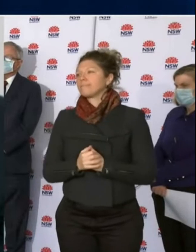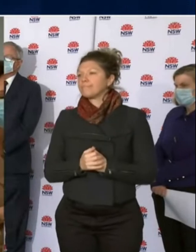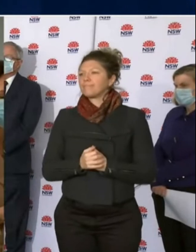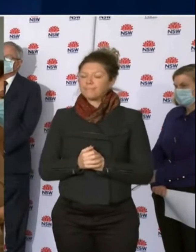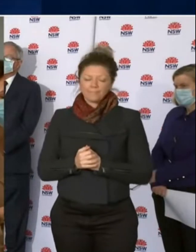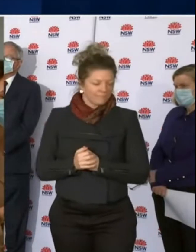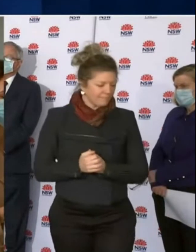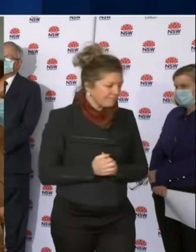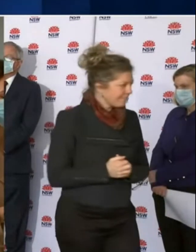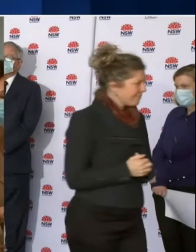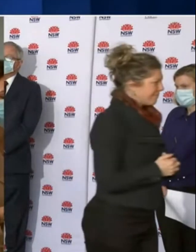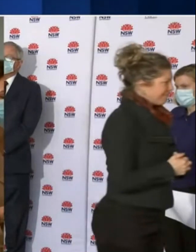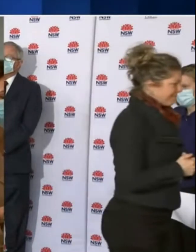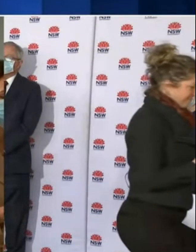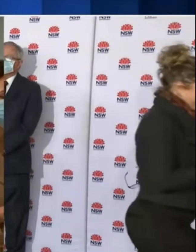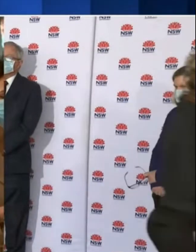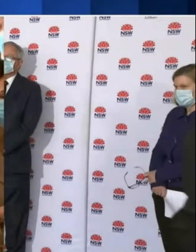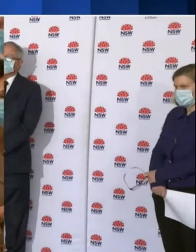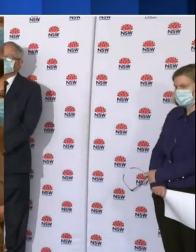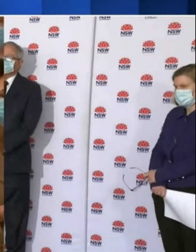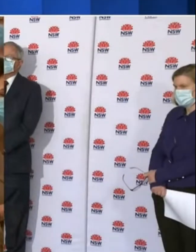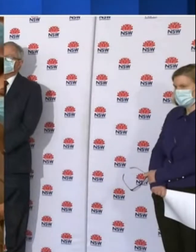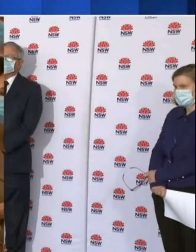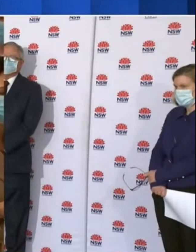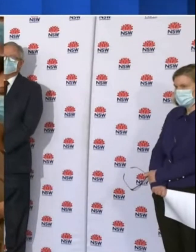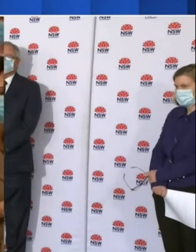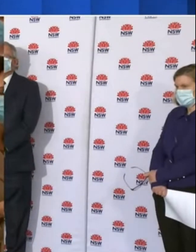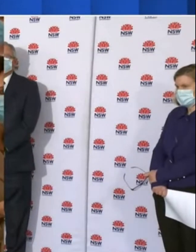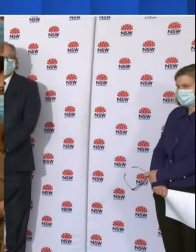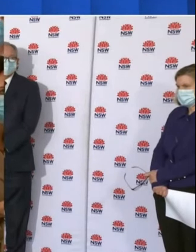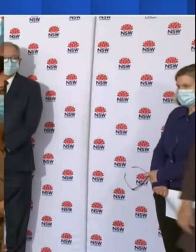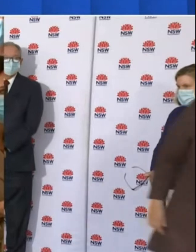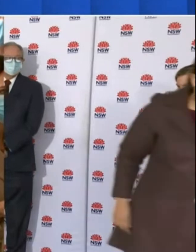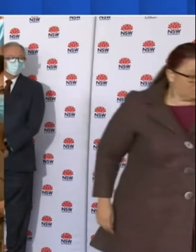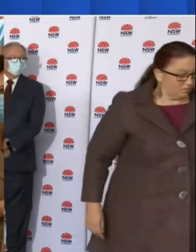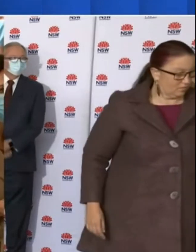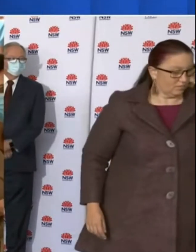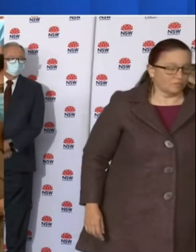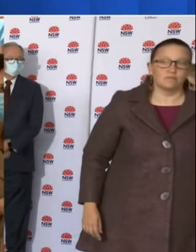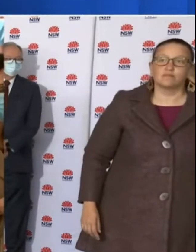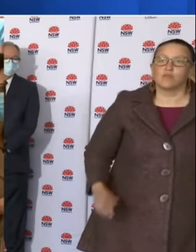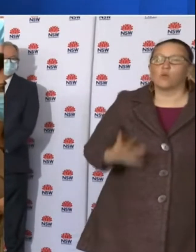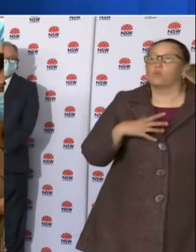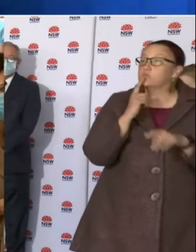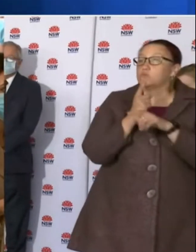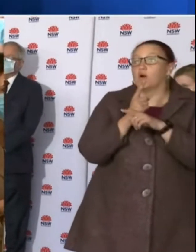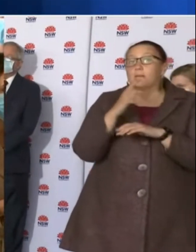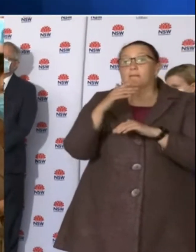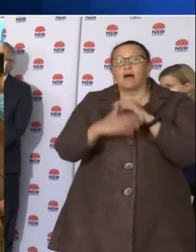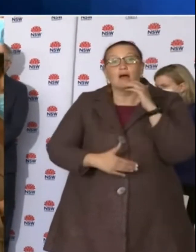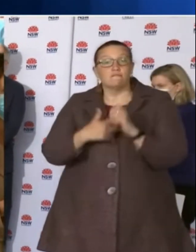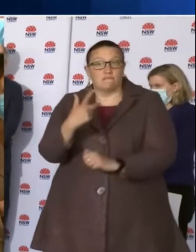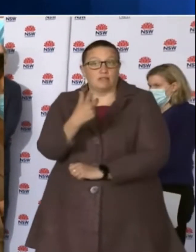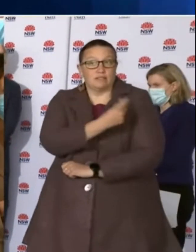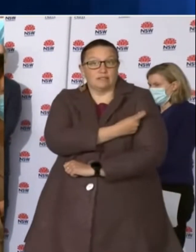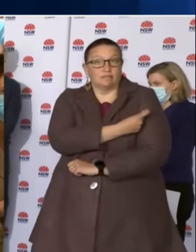We're about to get a whole bunch of Pfizer. Do you think you have, are you fearing having enough infrastructure in place to